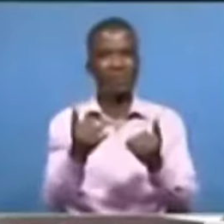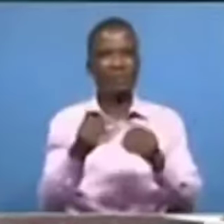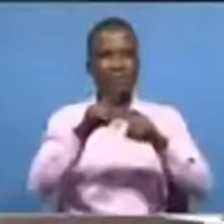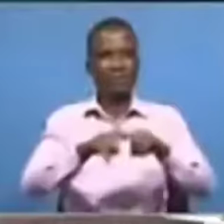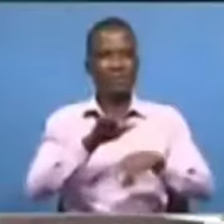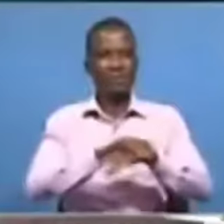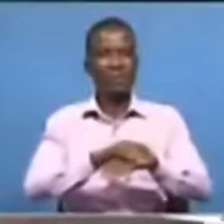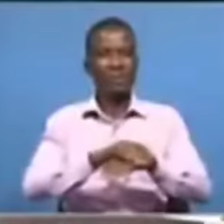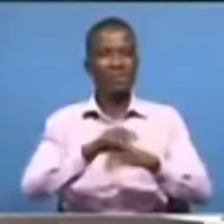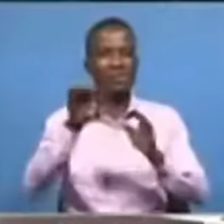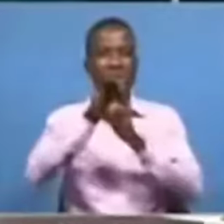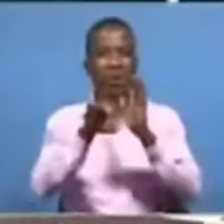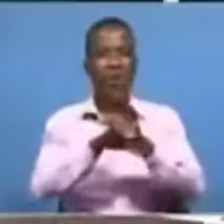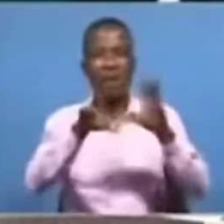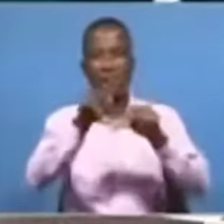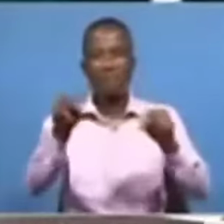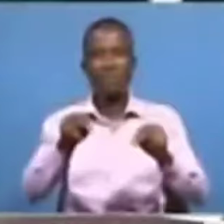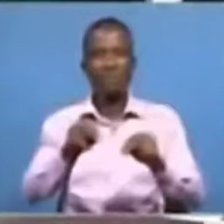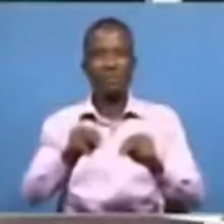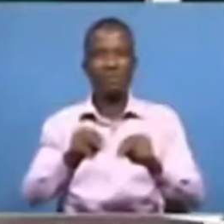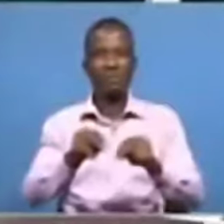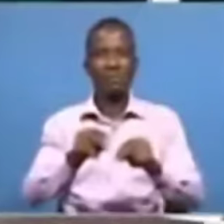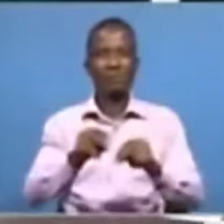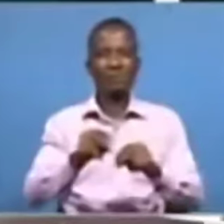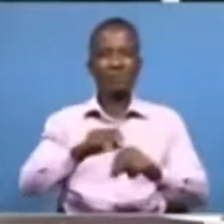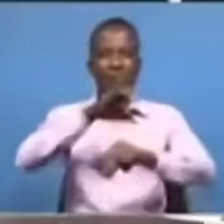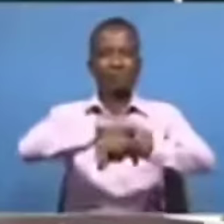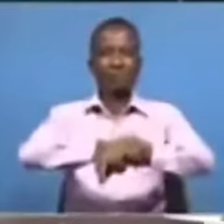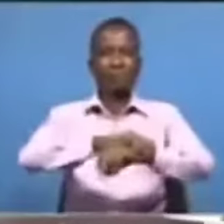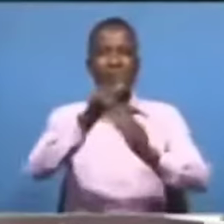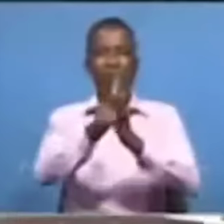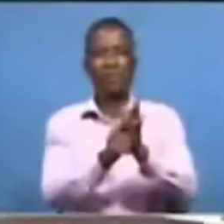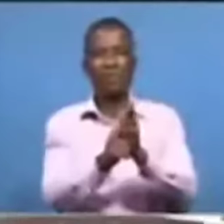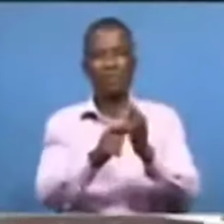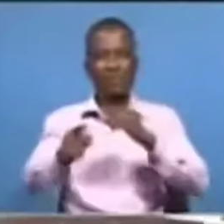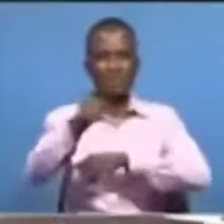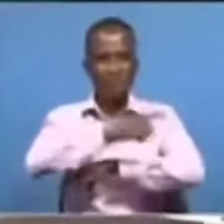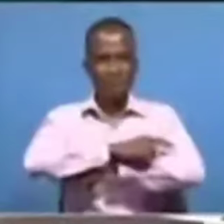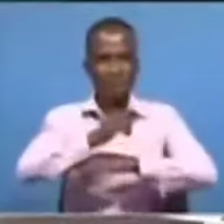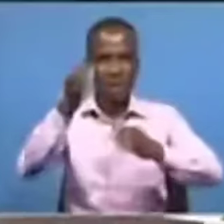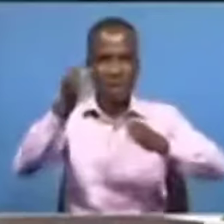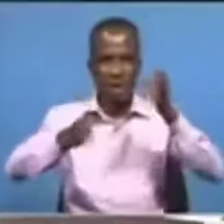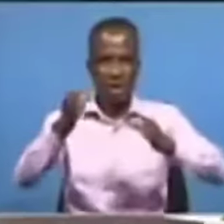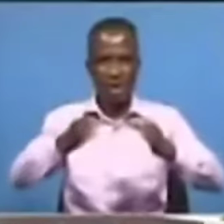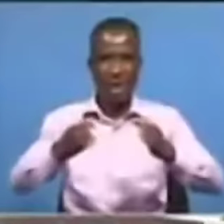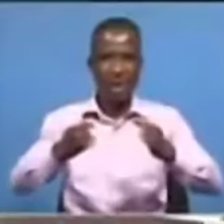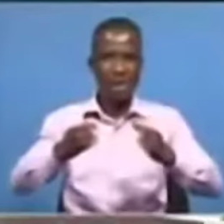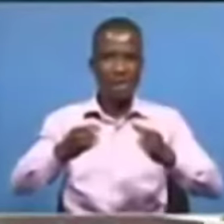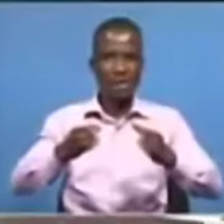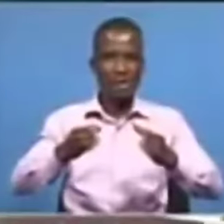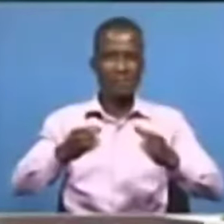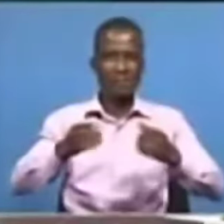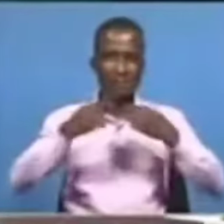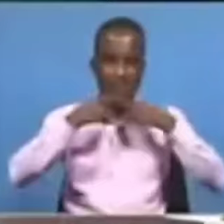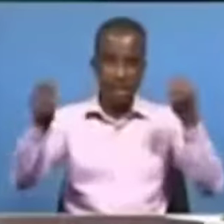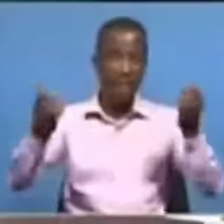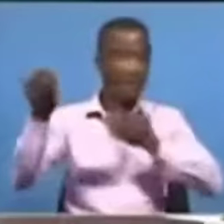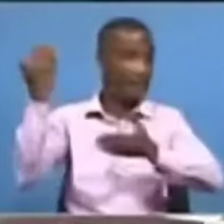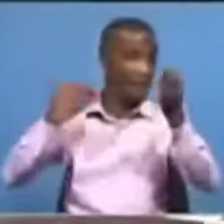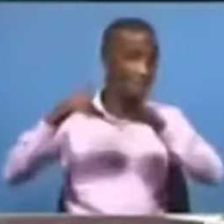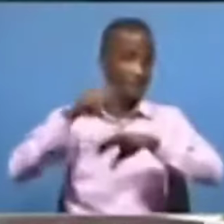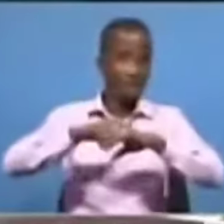the unconstitutionality of the Preventive Detention Act. Today, even though the court held in that case unanimously that